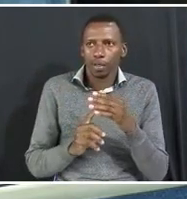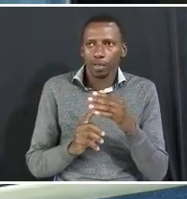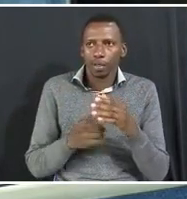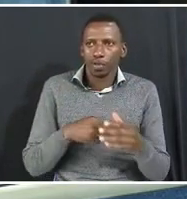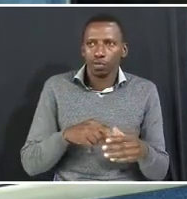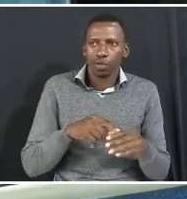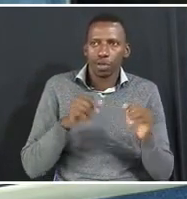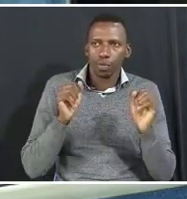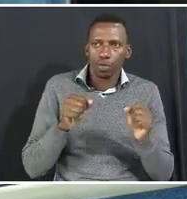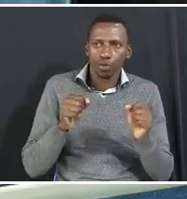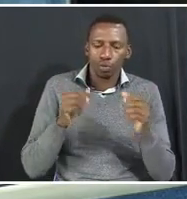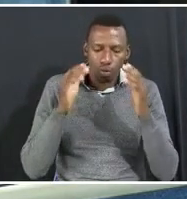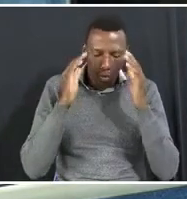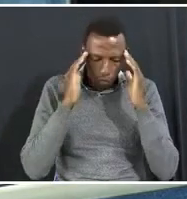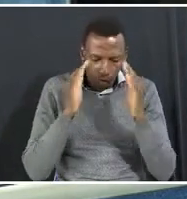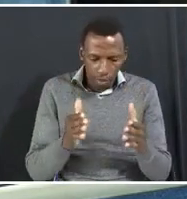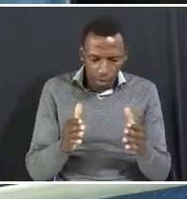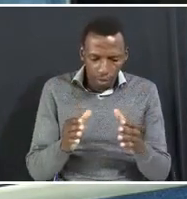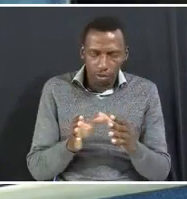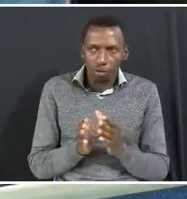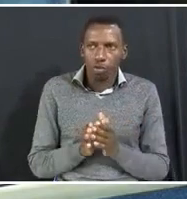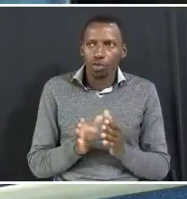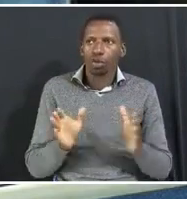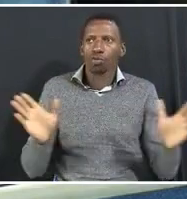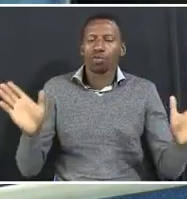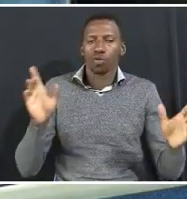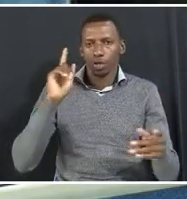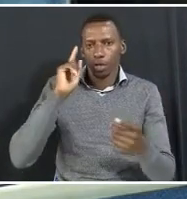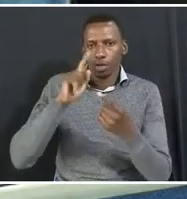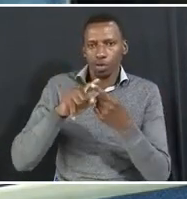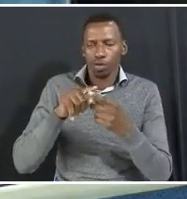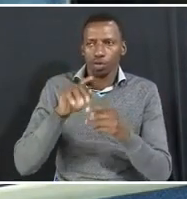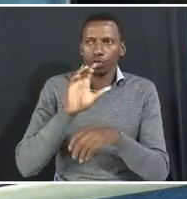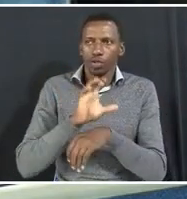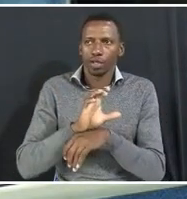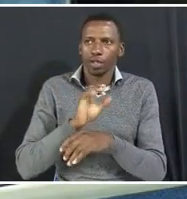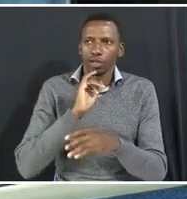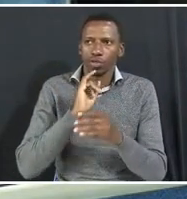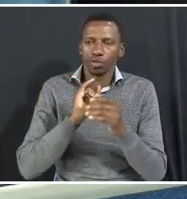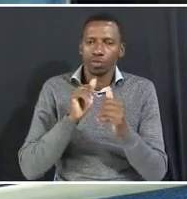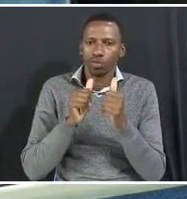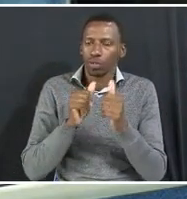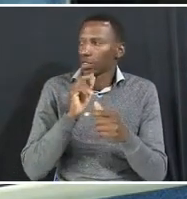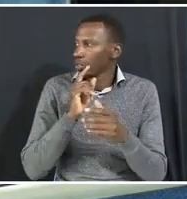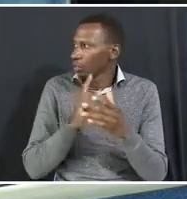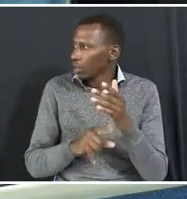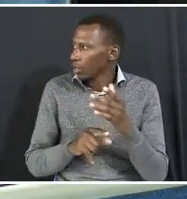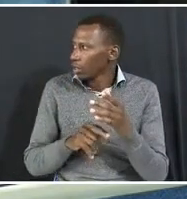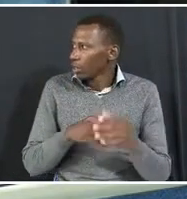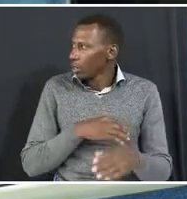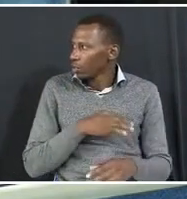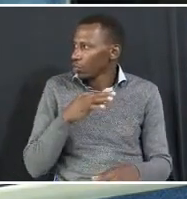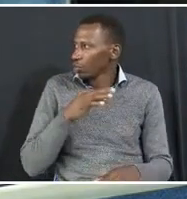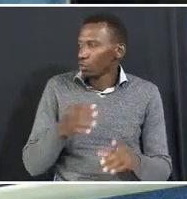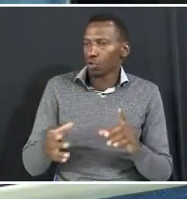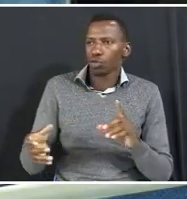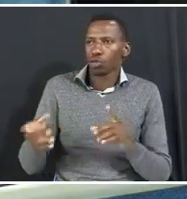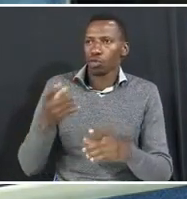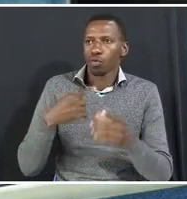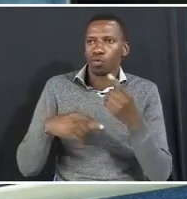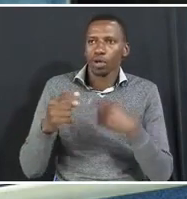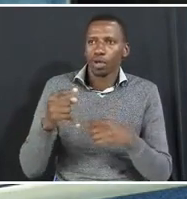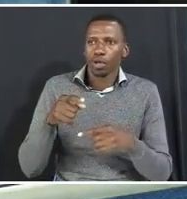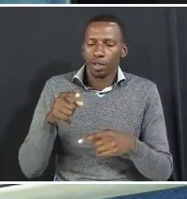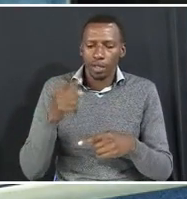are able to focus on the broader goal of the church, which is basically soul winning. So it's an exercise of sympathy, just